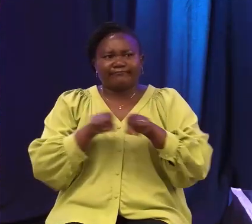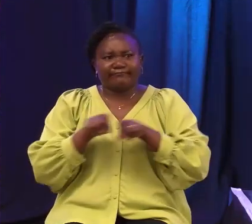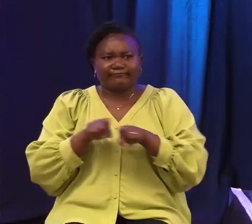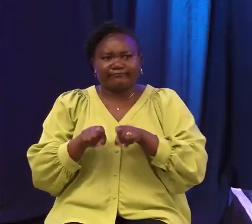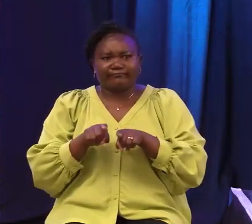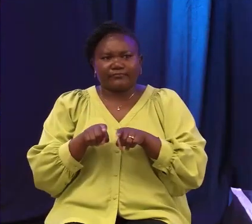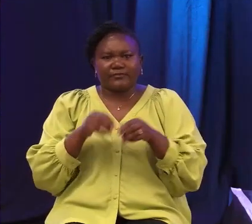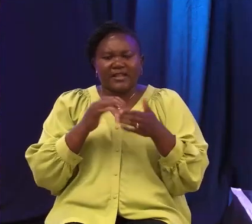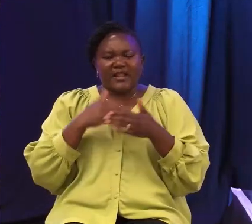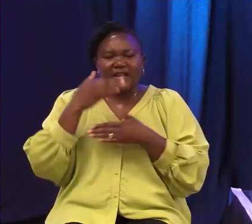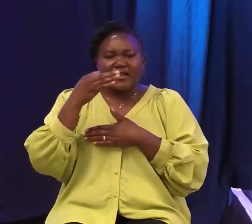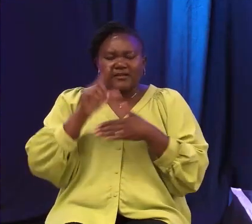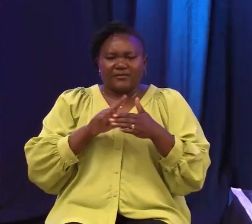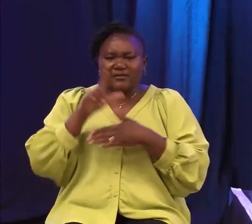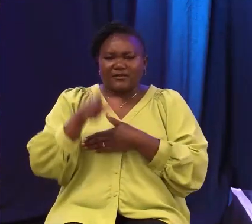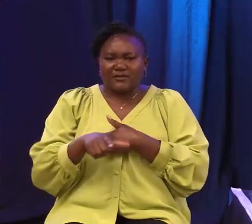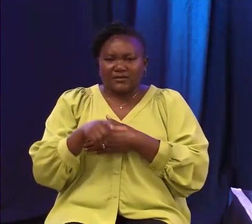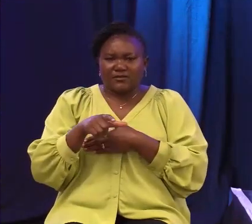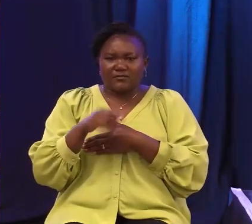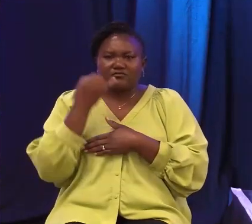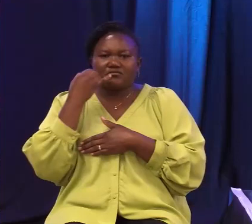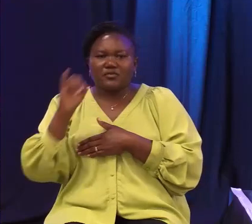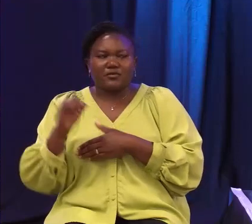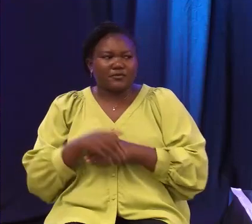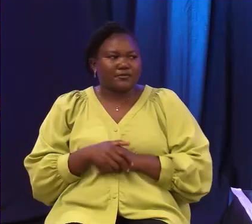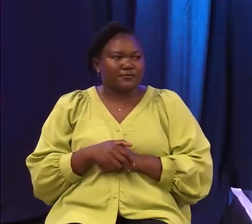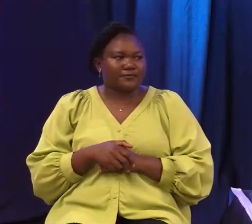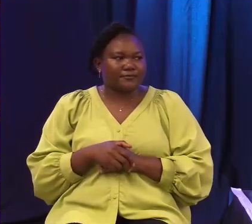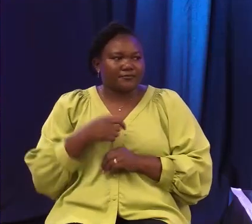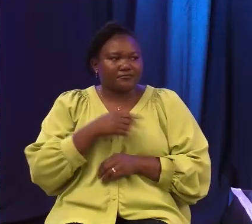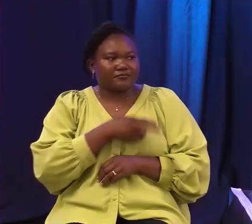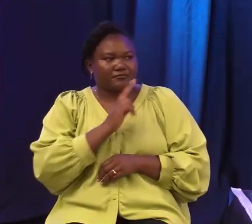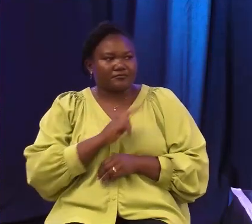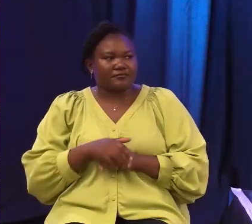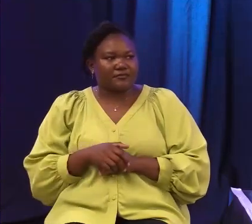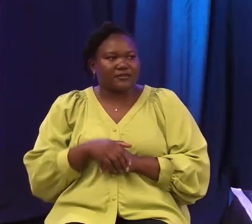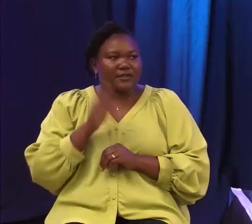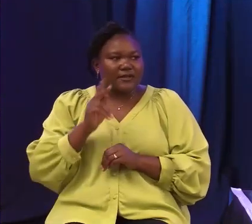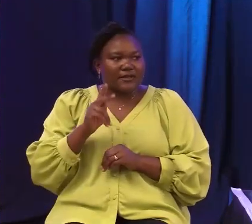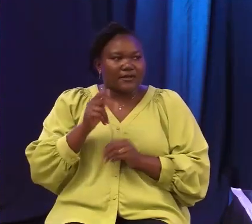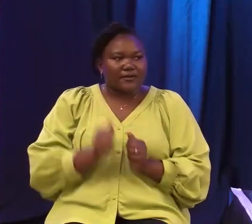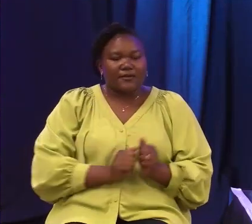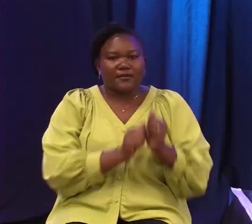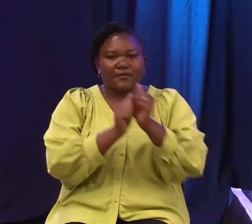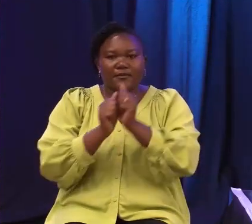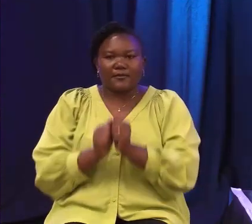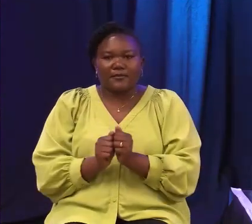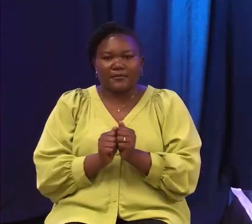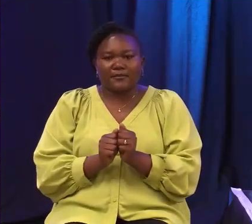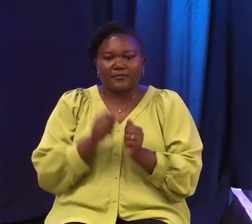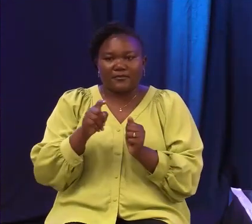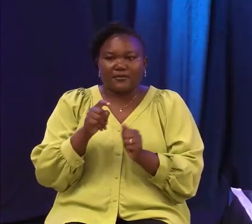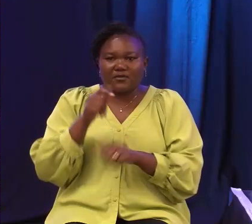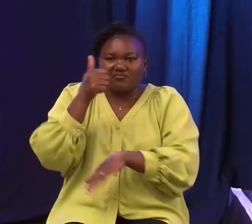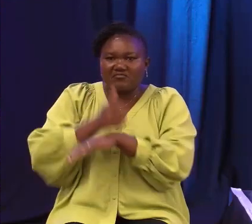be announced later, as I have been informed. And again, I would like to express my gratitude for this great and